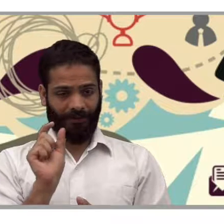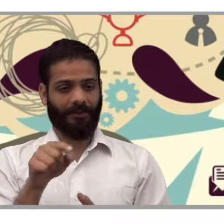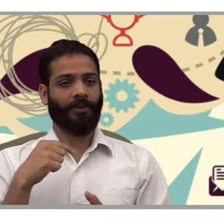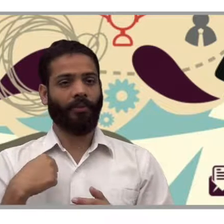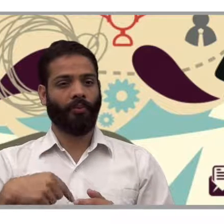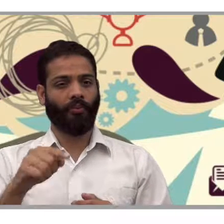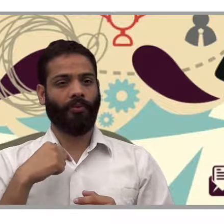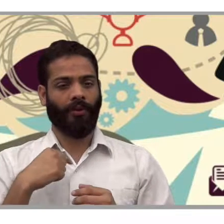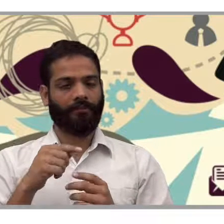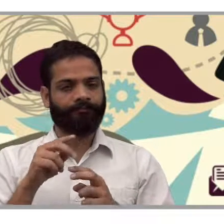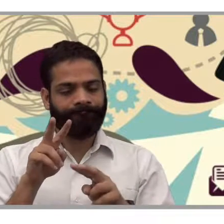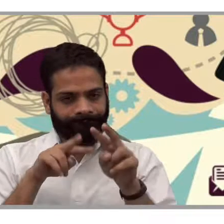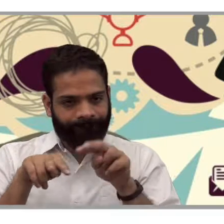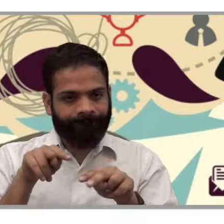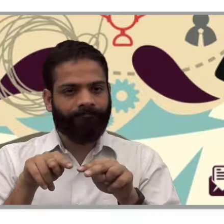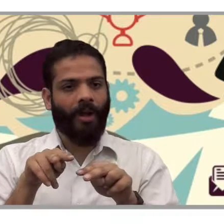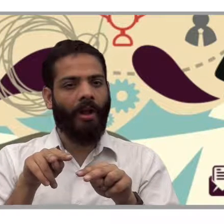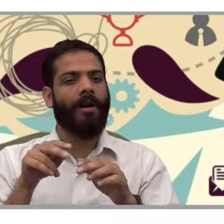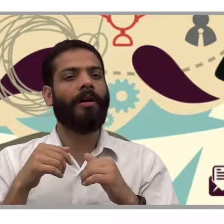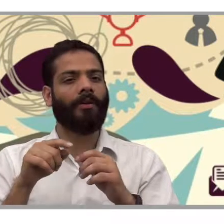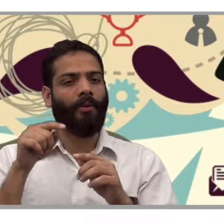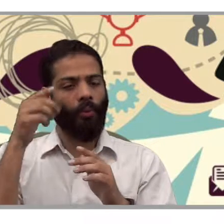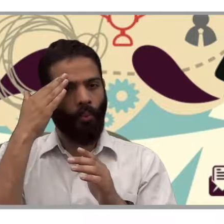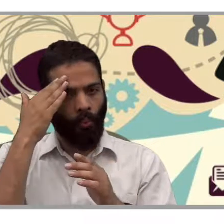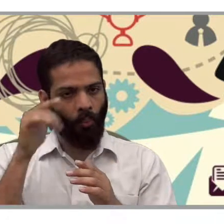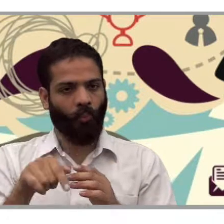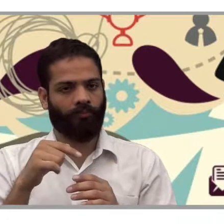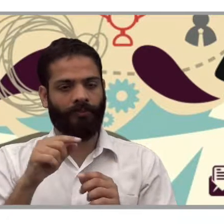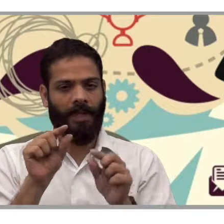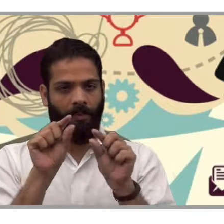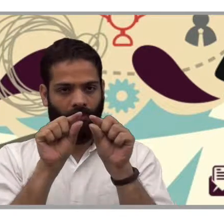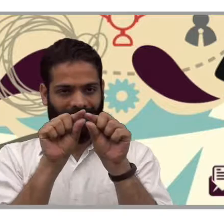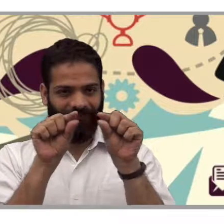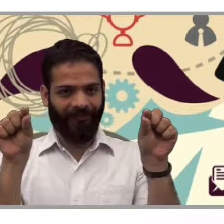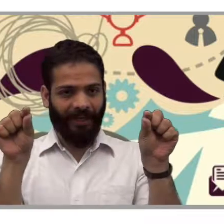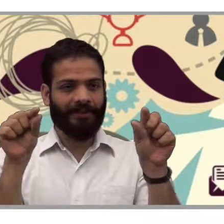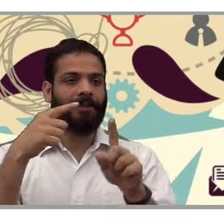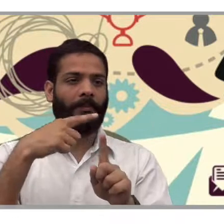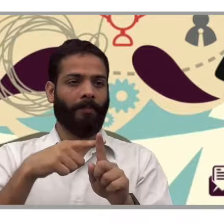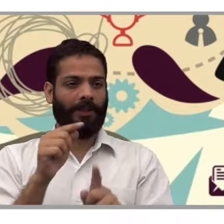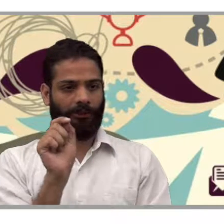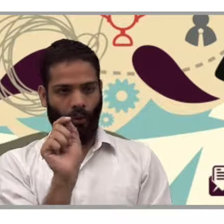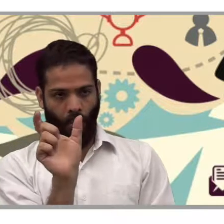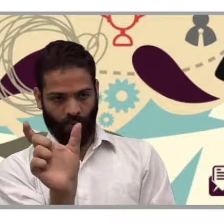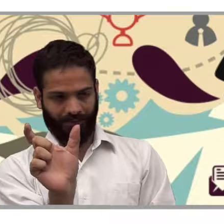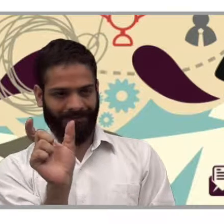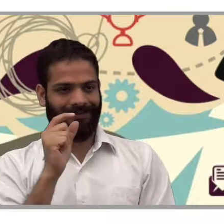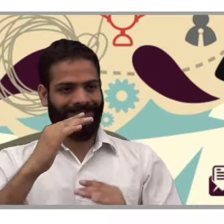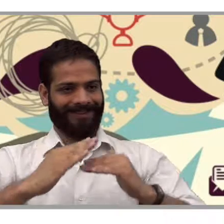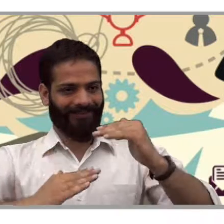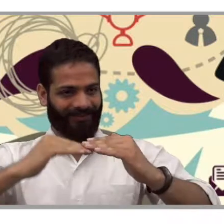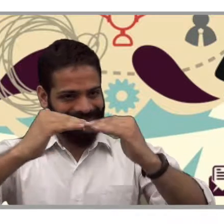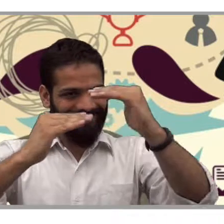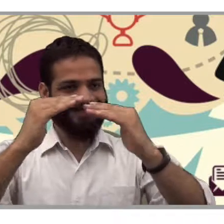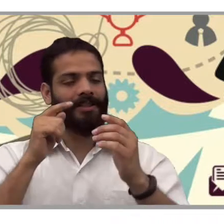In this unit, we'll explore phrasal and clausal constructions and its constituents in the Indian